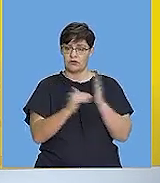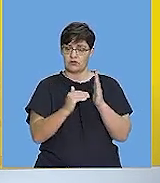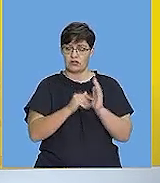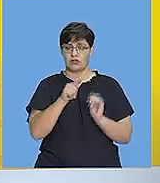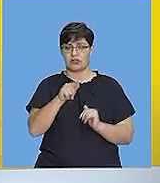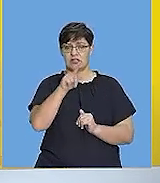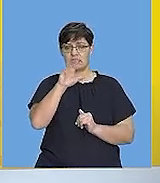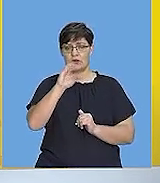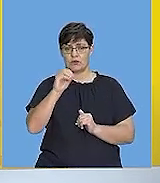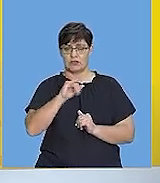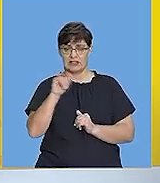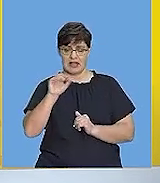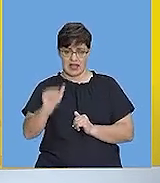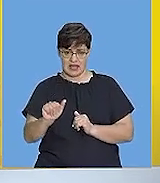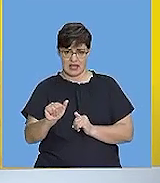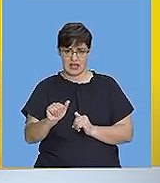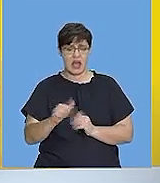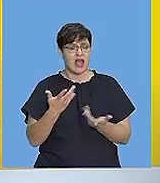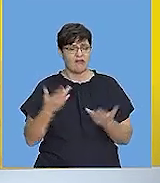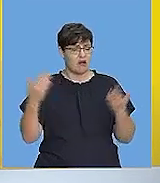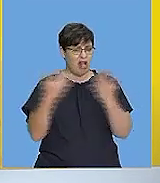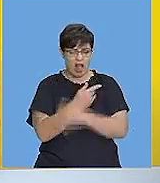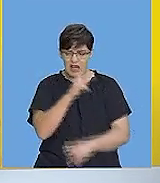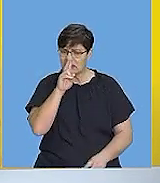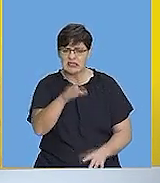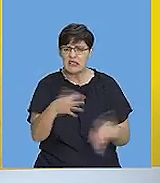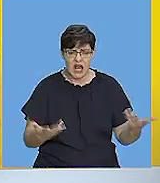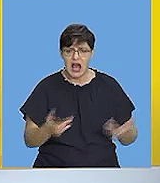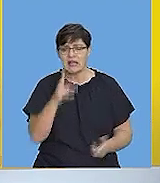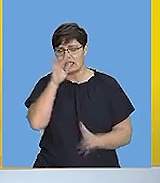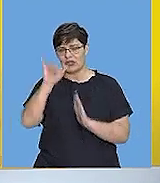www.wazamatrix.co.za, and if you missed any of the lessons, they are available on our